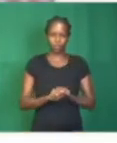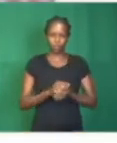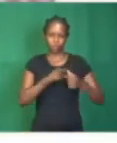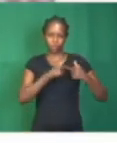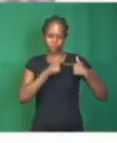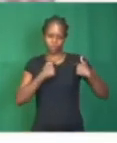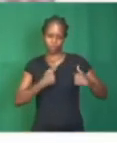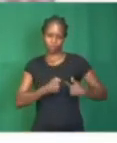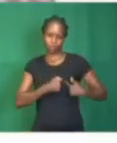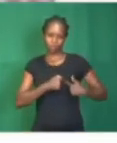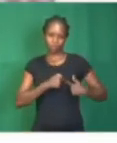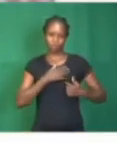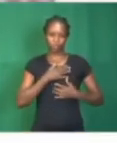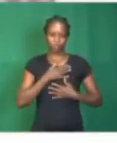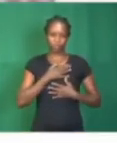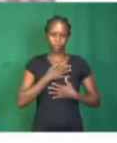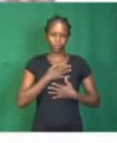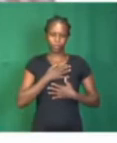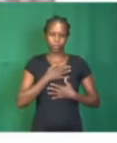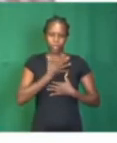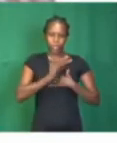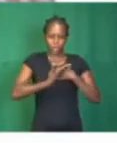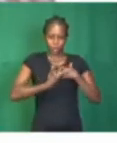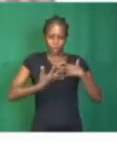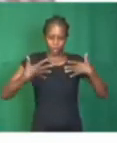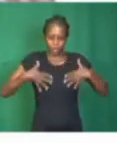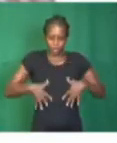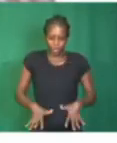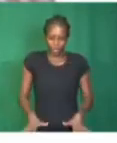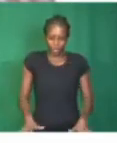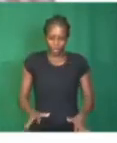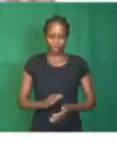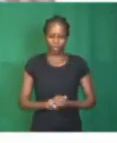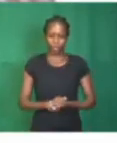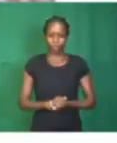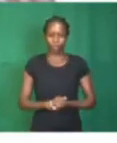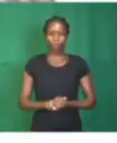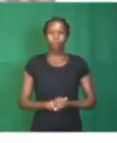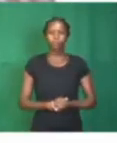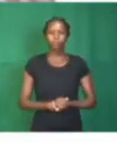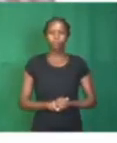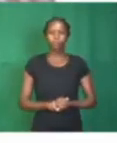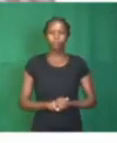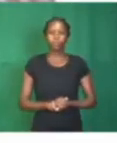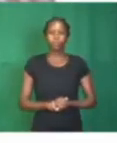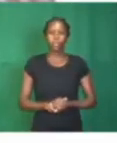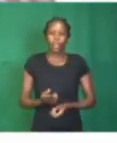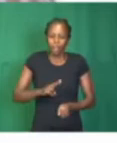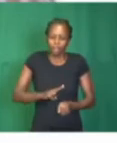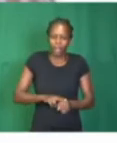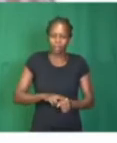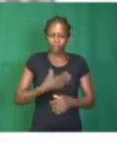heart. Number 2, the blood vessels. And number 3, it will be the blood